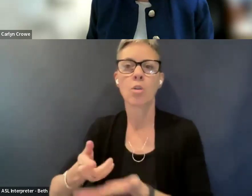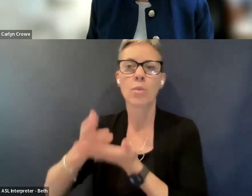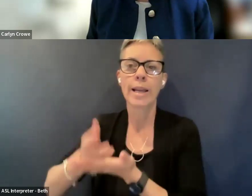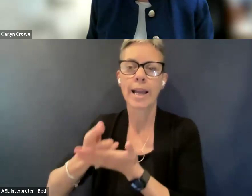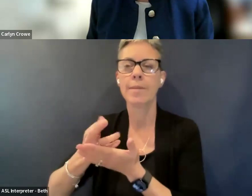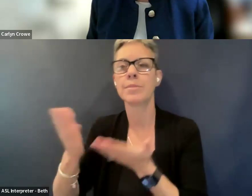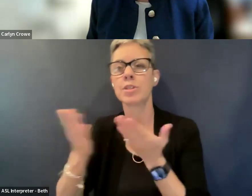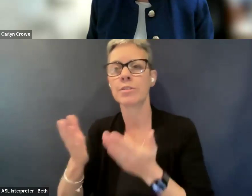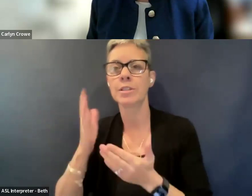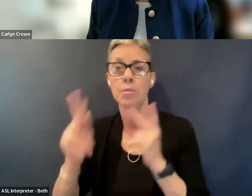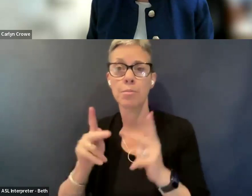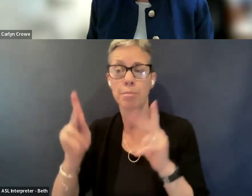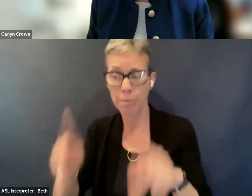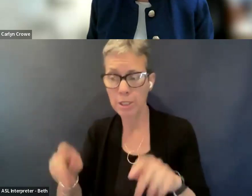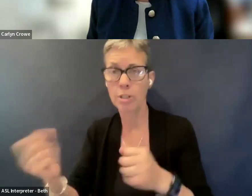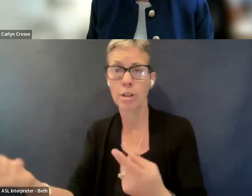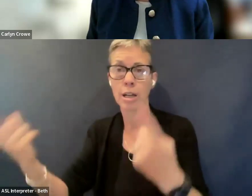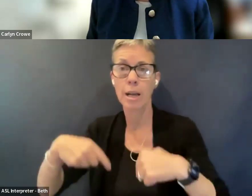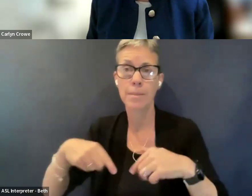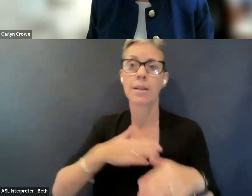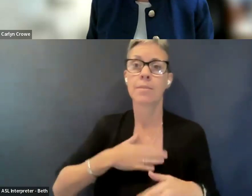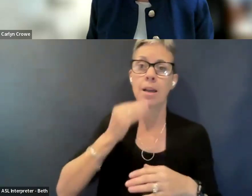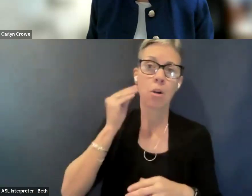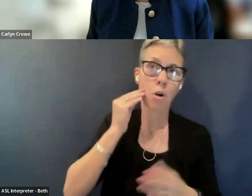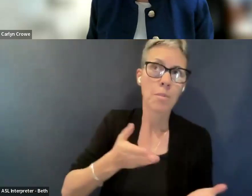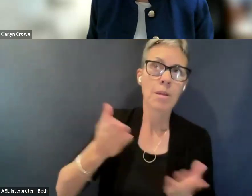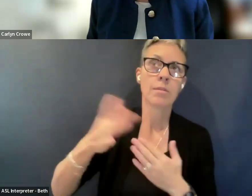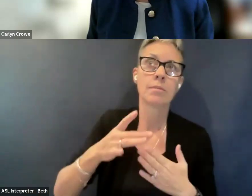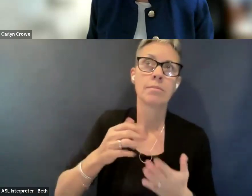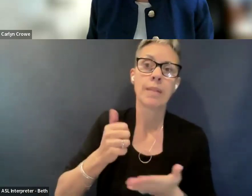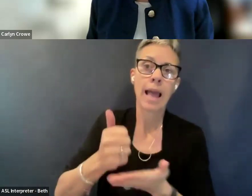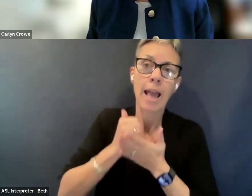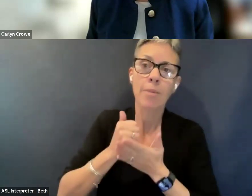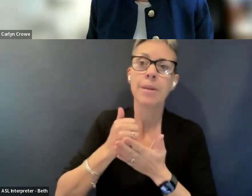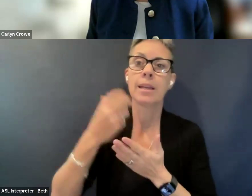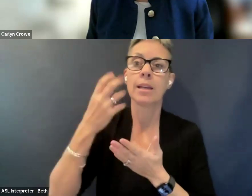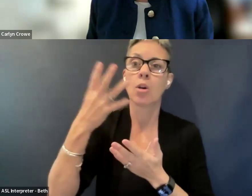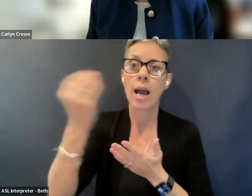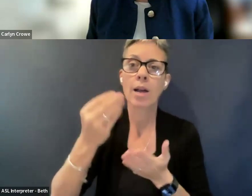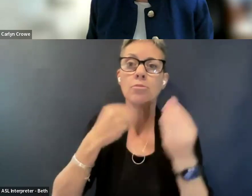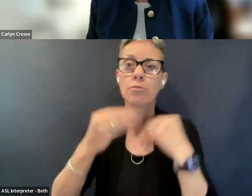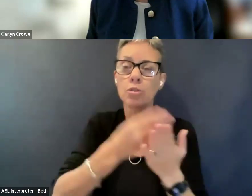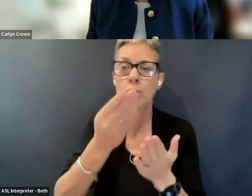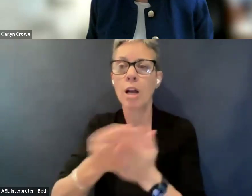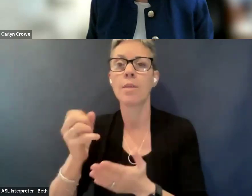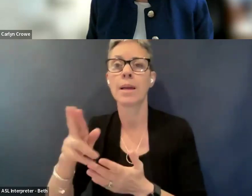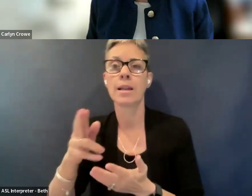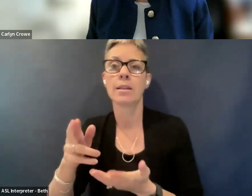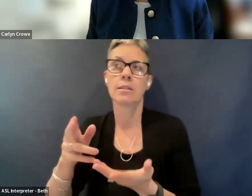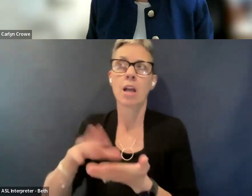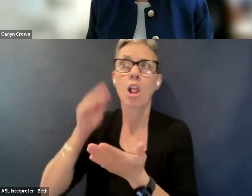where someone could come into my home and take me grocery shopping, or we work on coping skills to help me get through daily